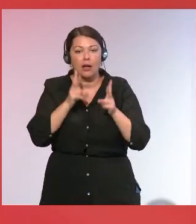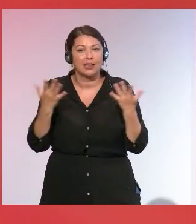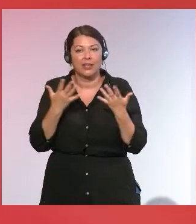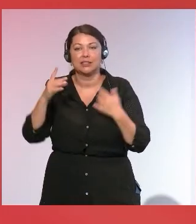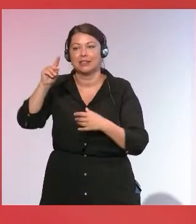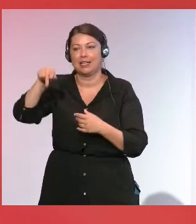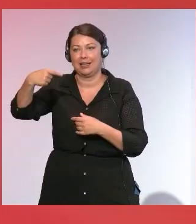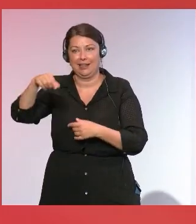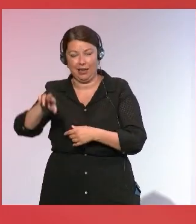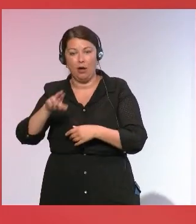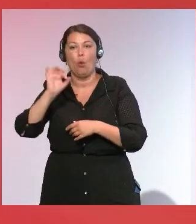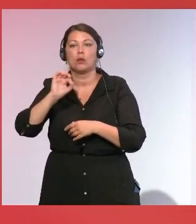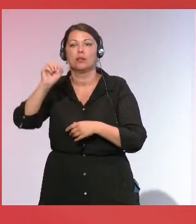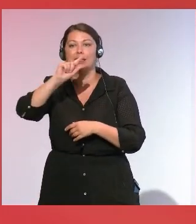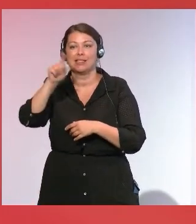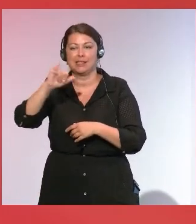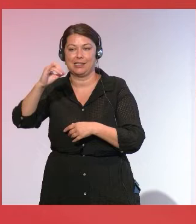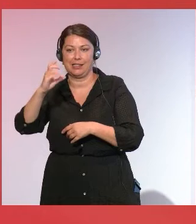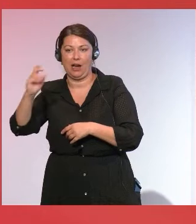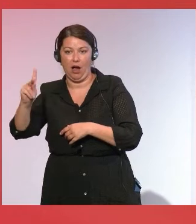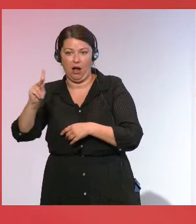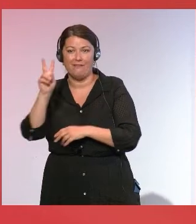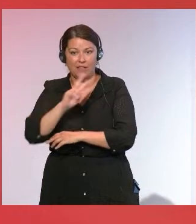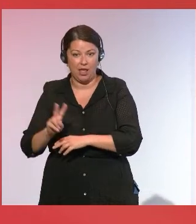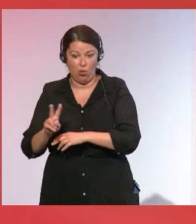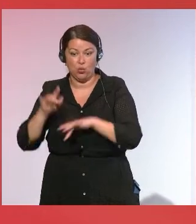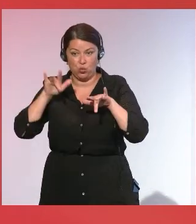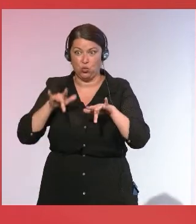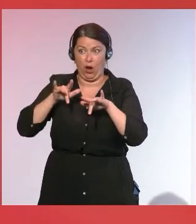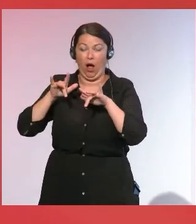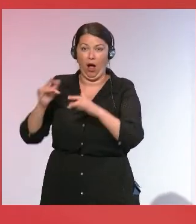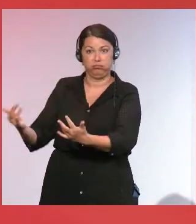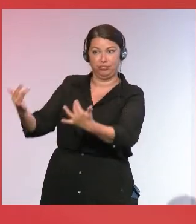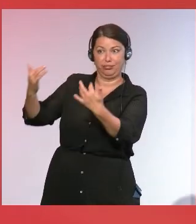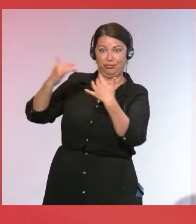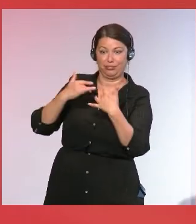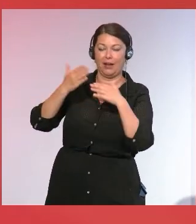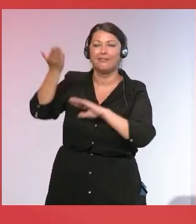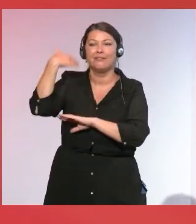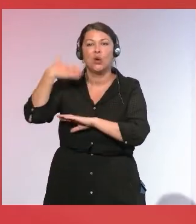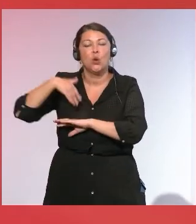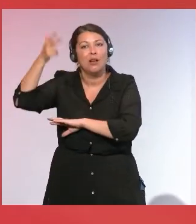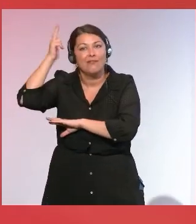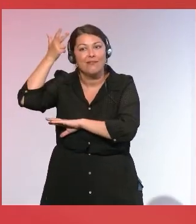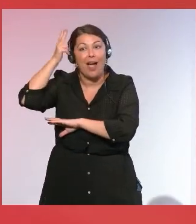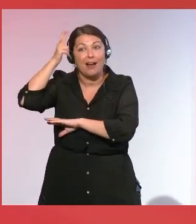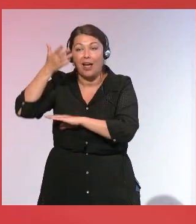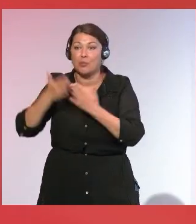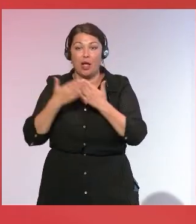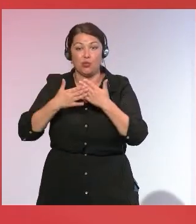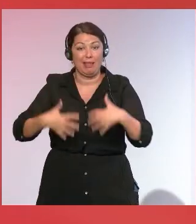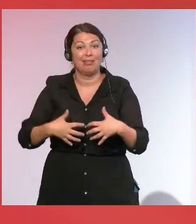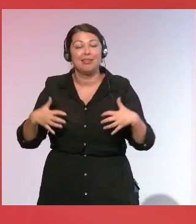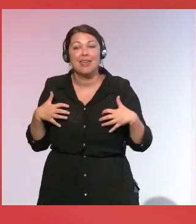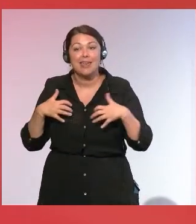in countries like France, or barely established in France or Spain, whereas now it is, and also in Italy. And in the Netherlands, it's